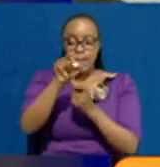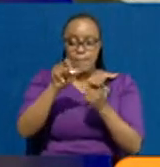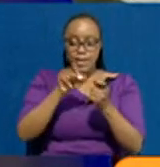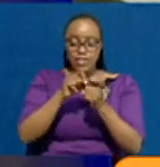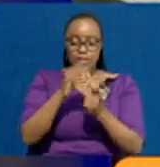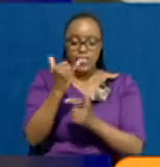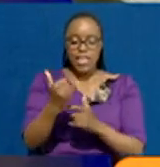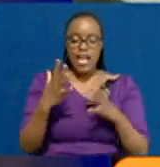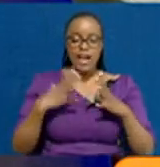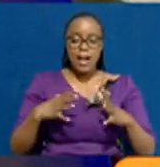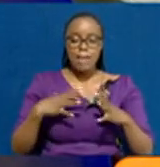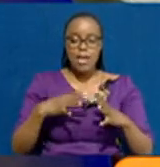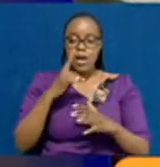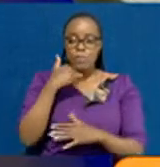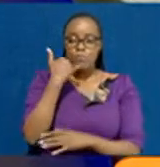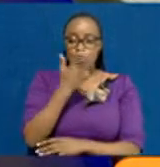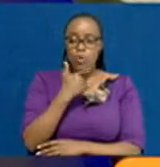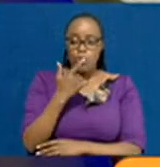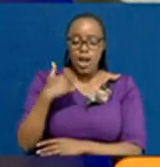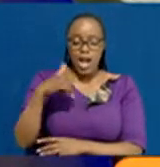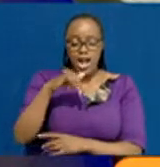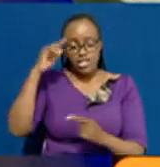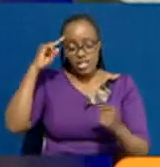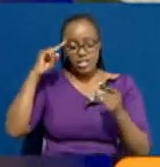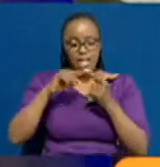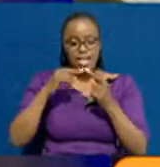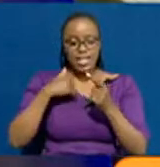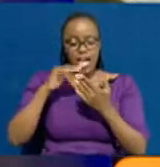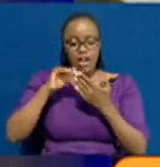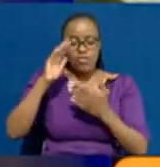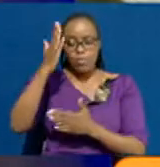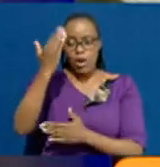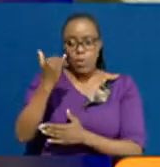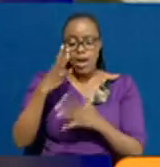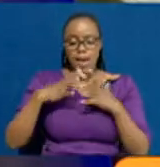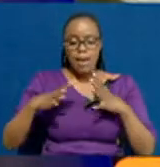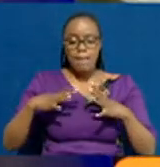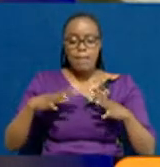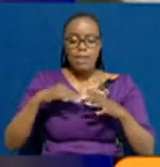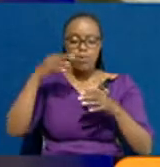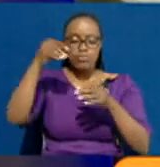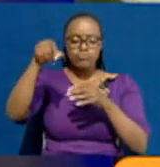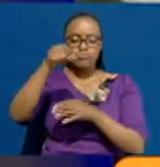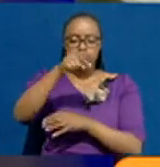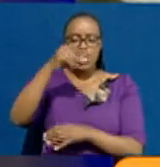the younger people are the ones that we are targeting more, because people in colleges,